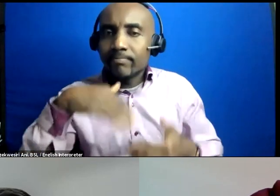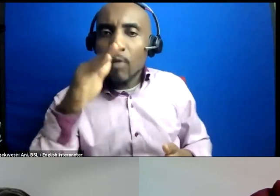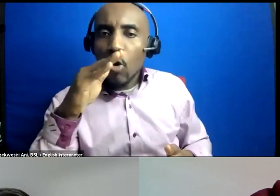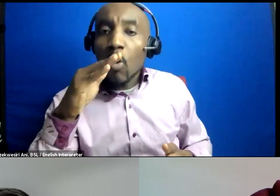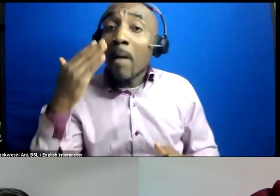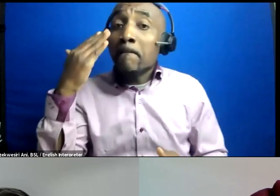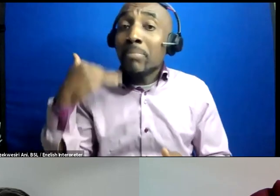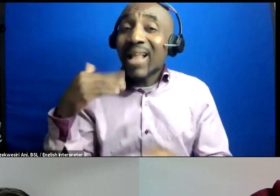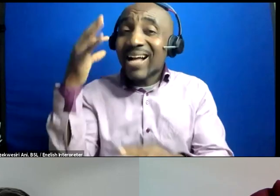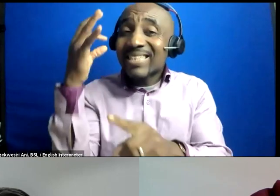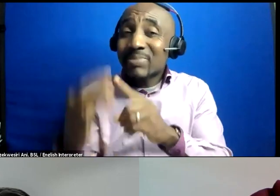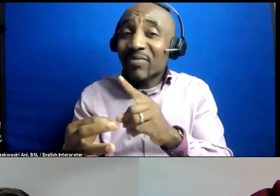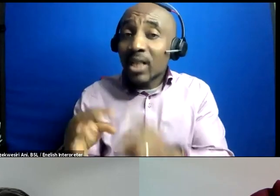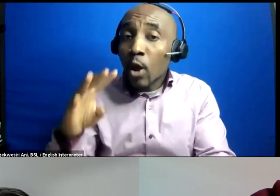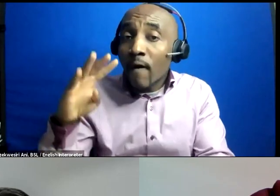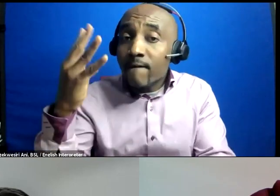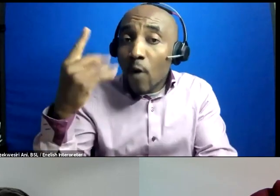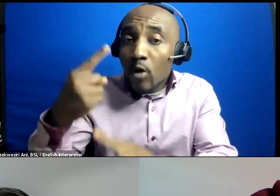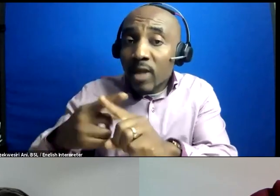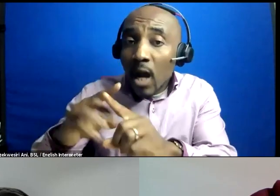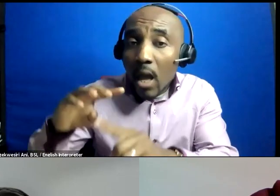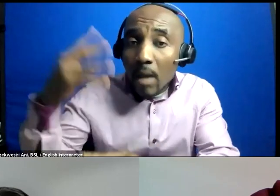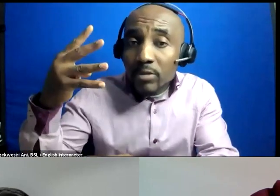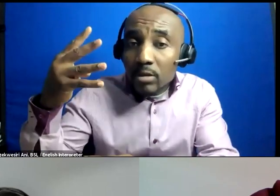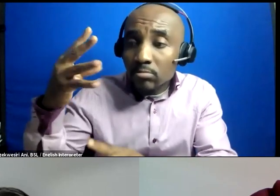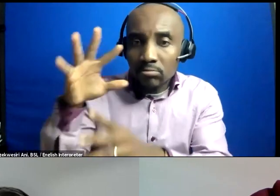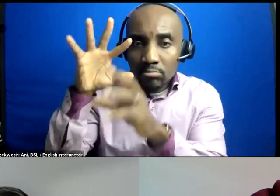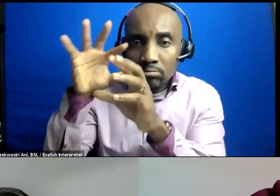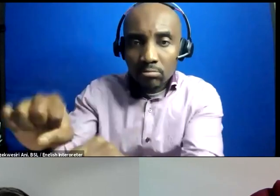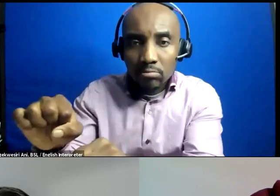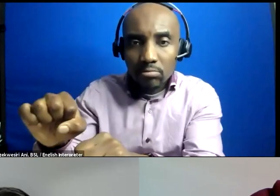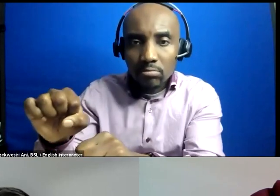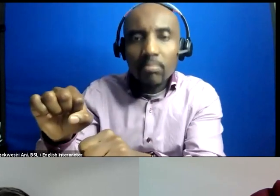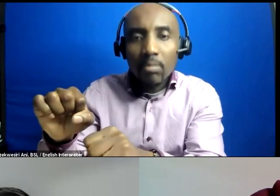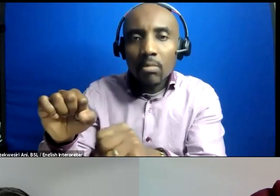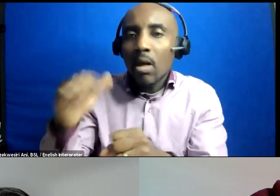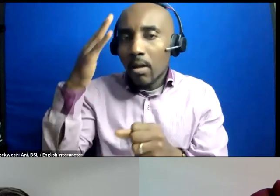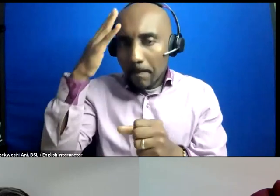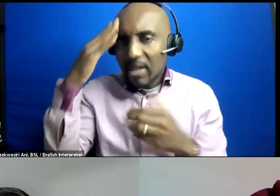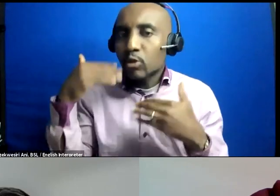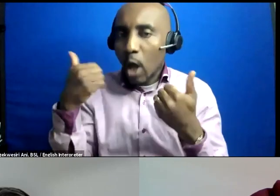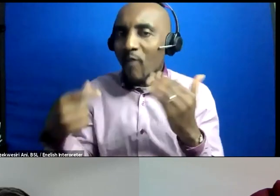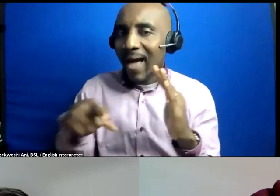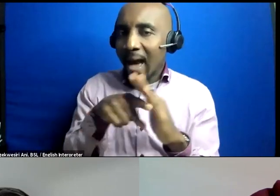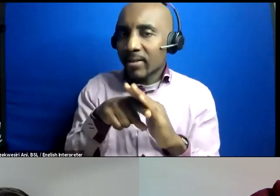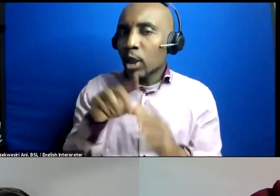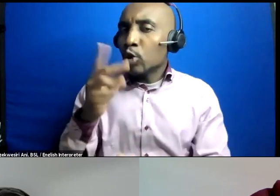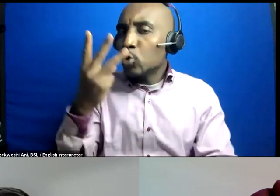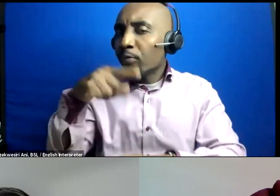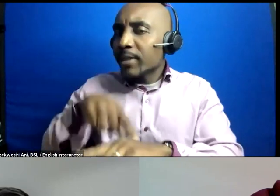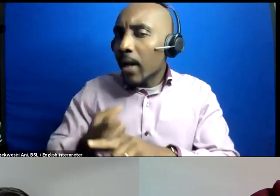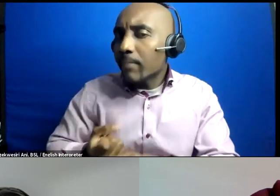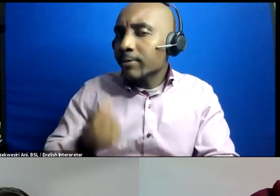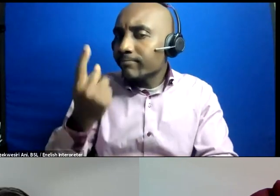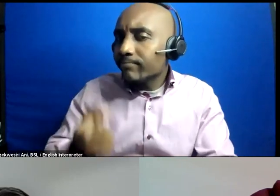are four times more likely to be detained under the Mental Health Act. I think we've touched on that two or three times already today. So serious